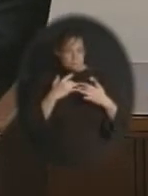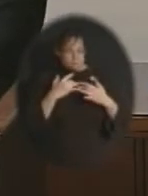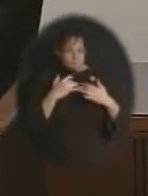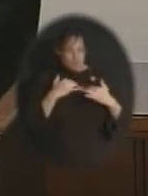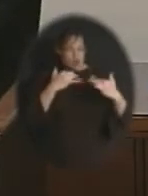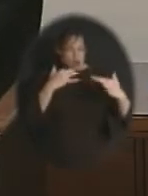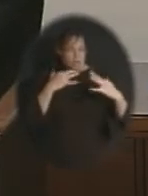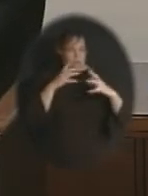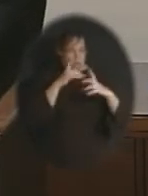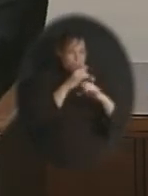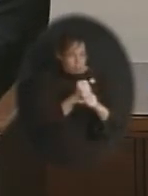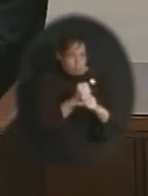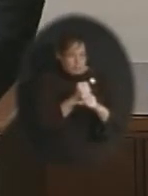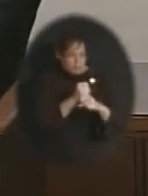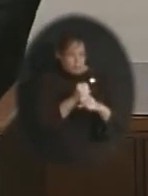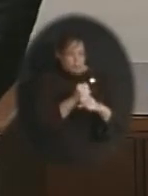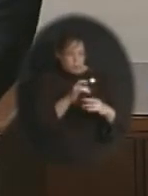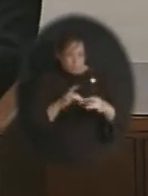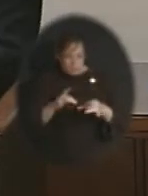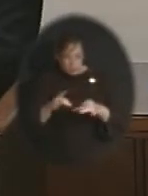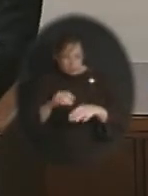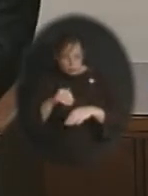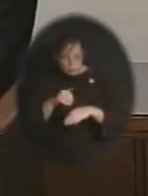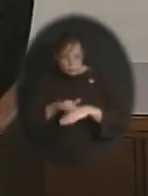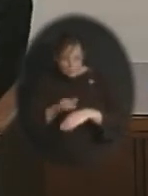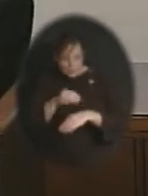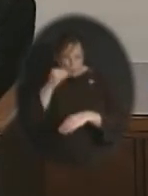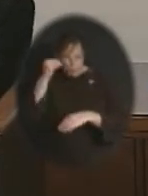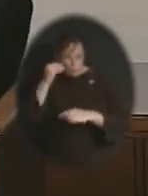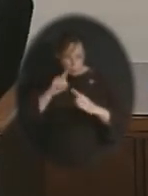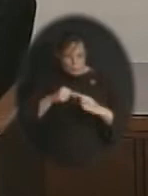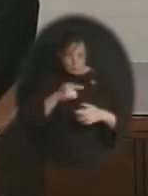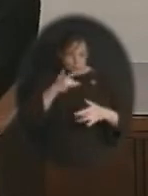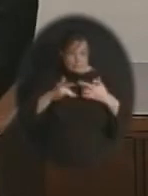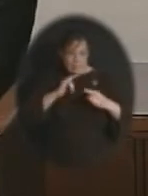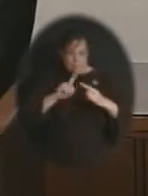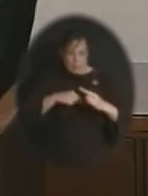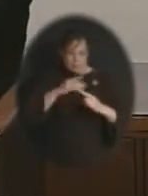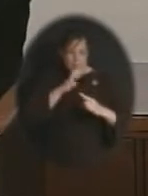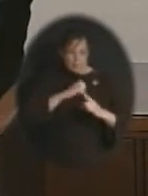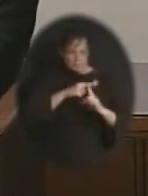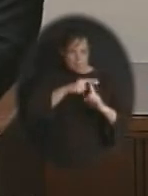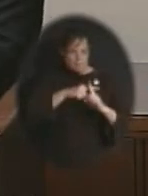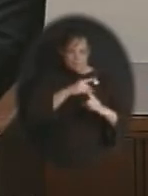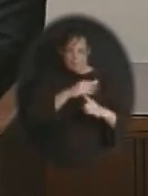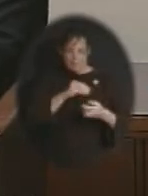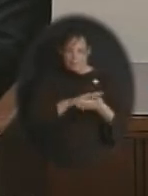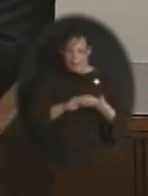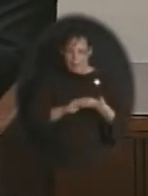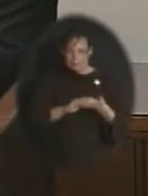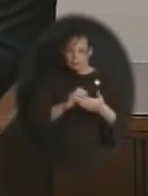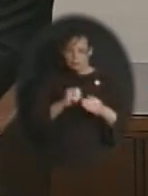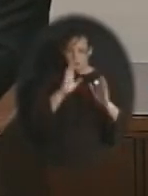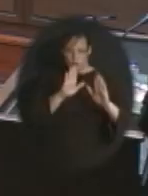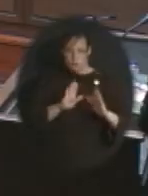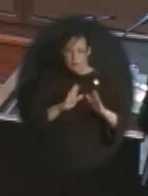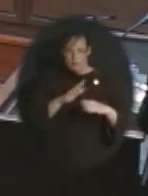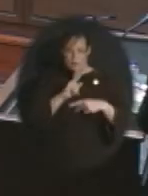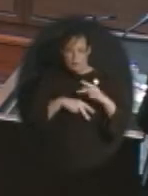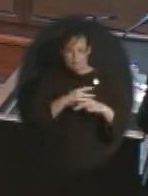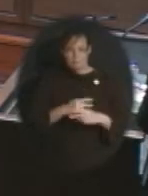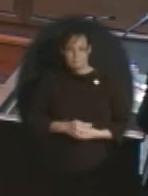possibly be messengers home when we keep them pretty fired up about being positive and kind in those pieces. So it's a great point.